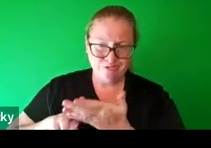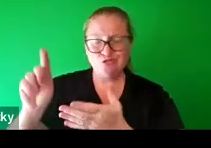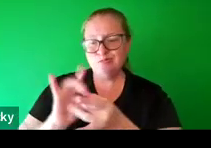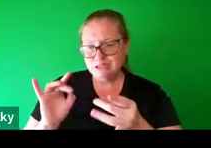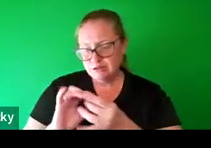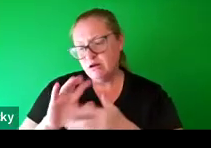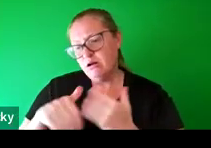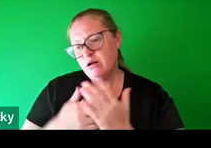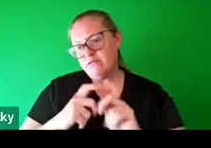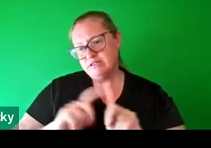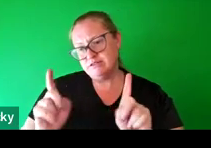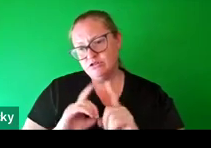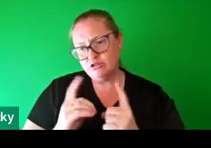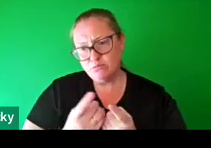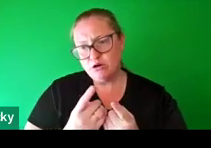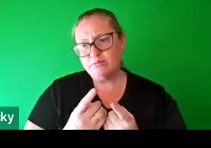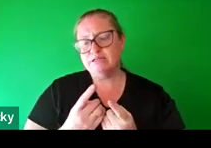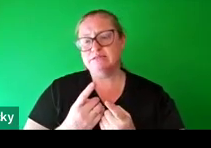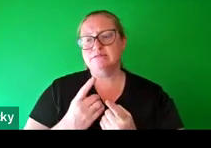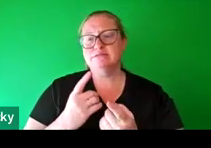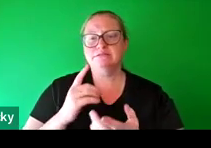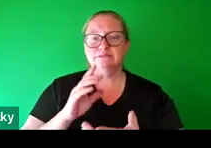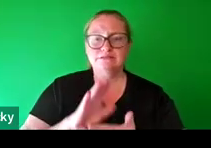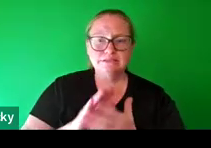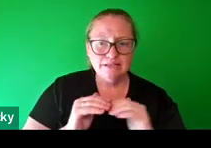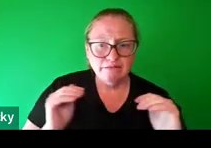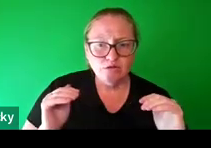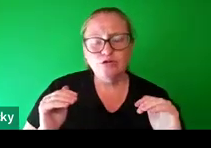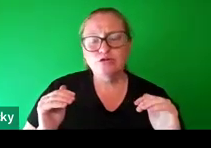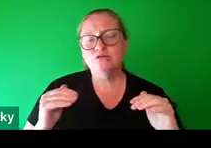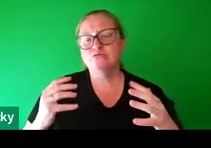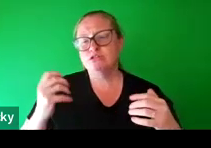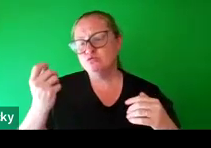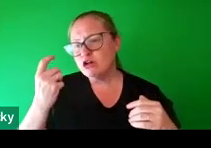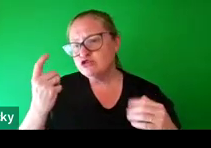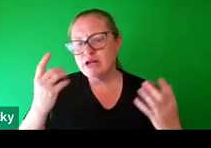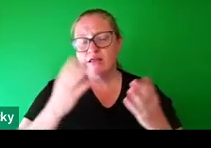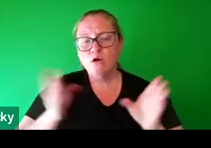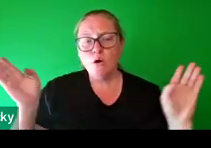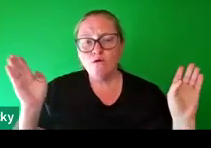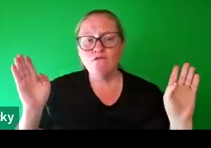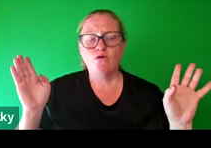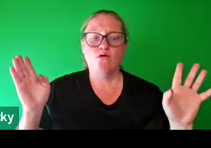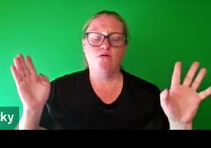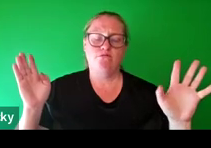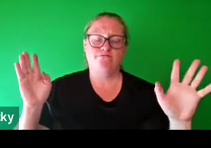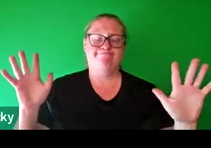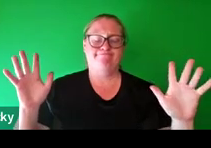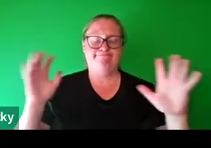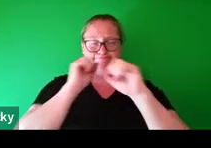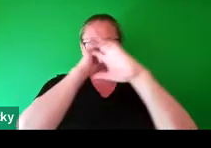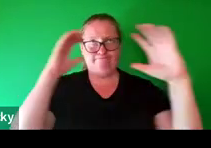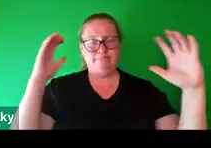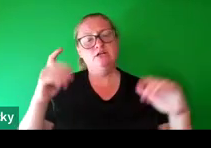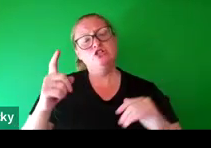from departments centrally to at the site levels to understanding kind of the overall landscape. Do you